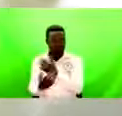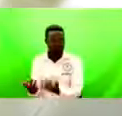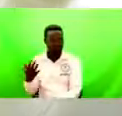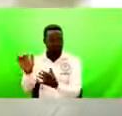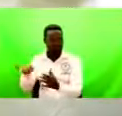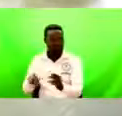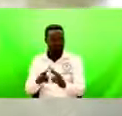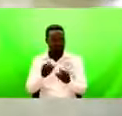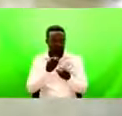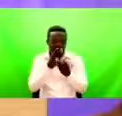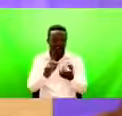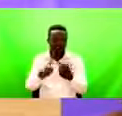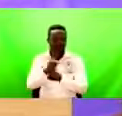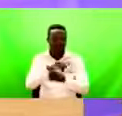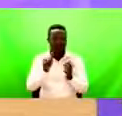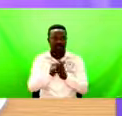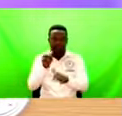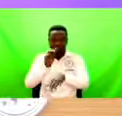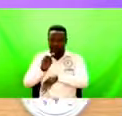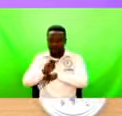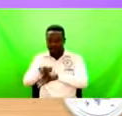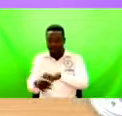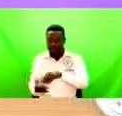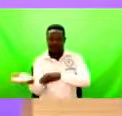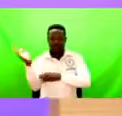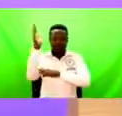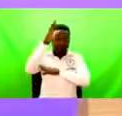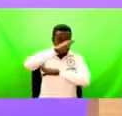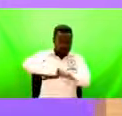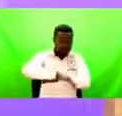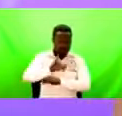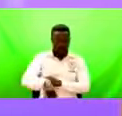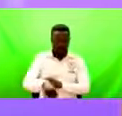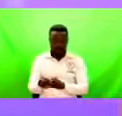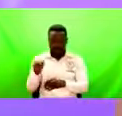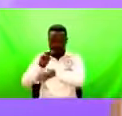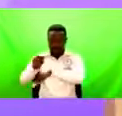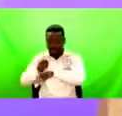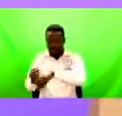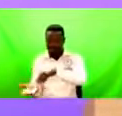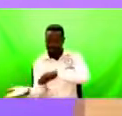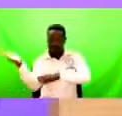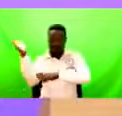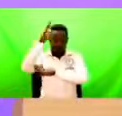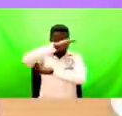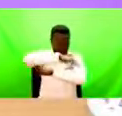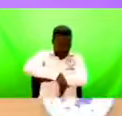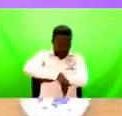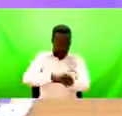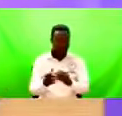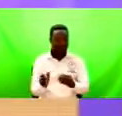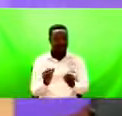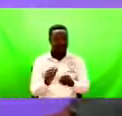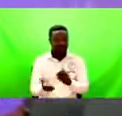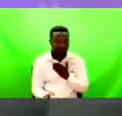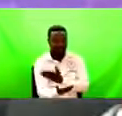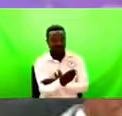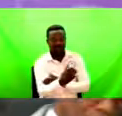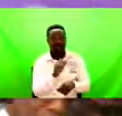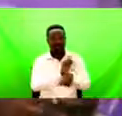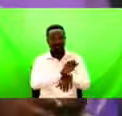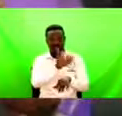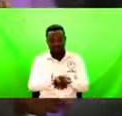am telling you that ministry is day and night. Ministry is day and night. During the day we work, as Jesus said in John chapter